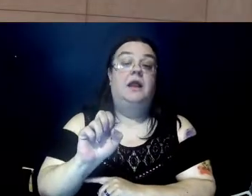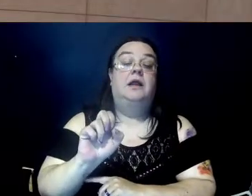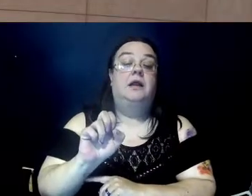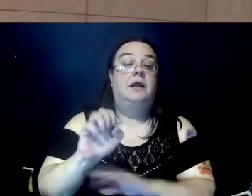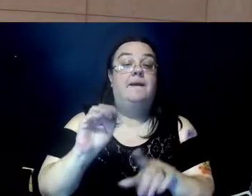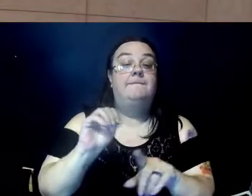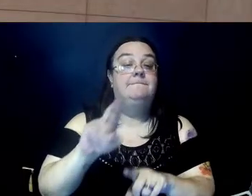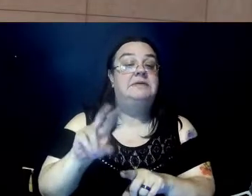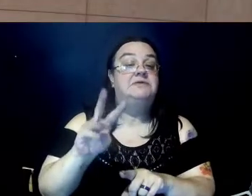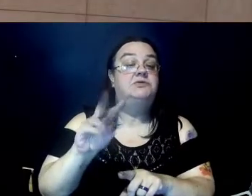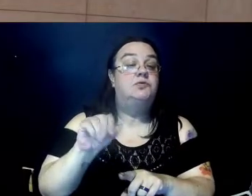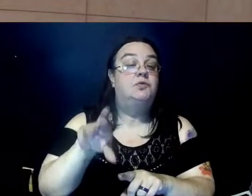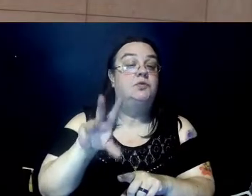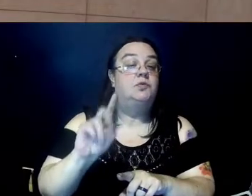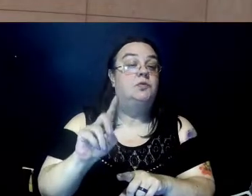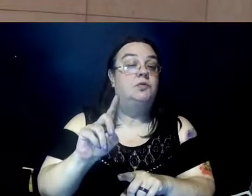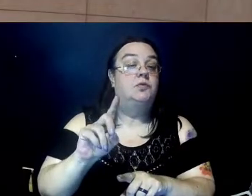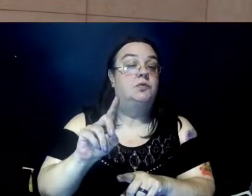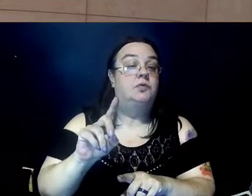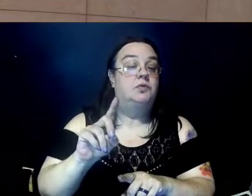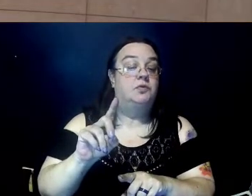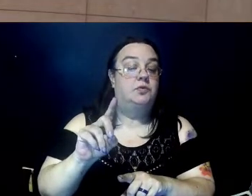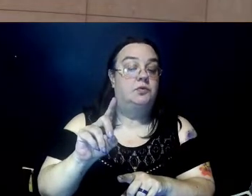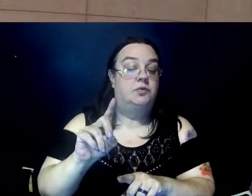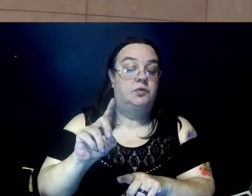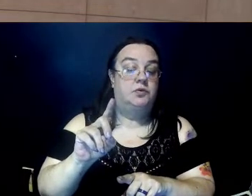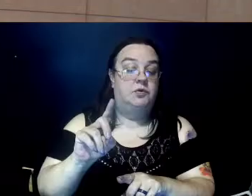Mr. Ward was promoted.